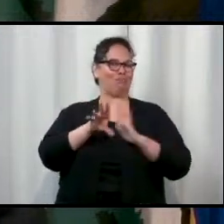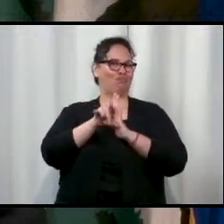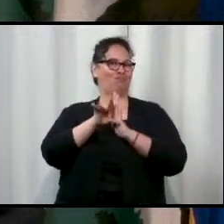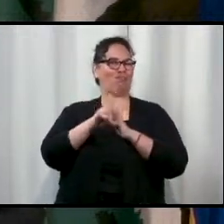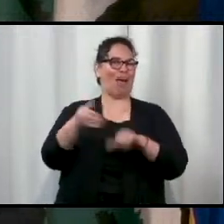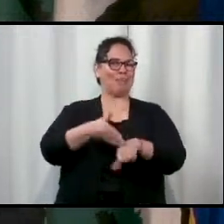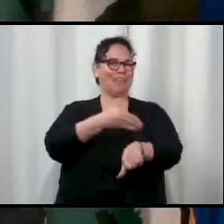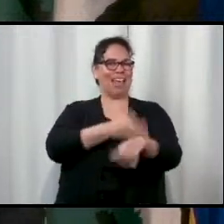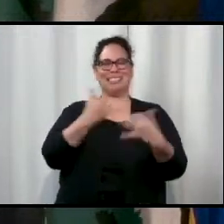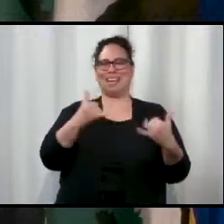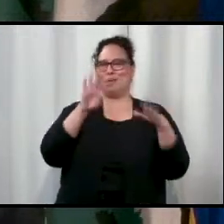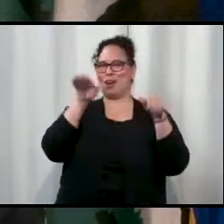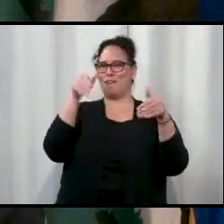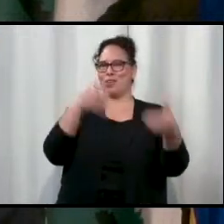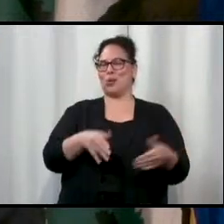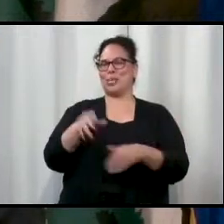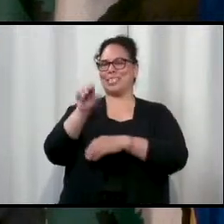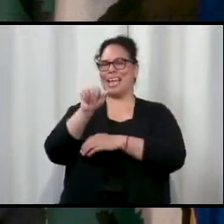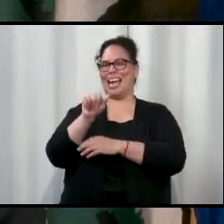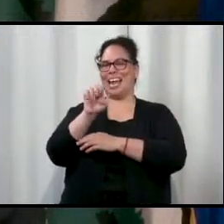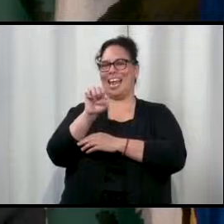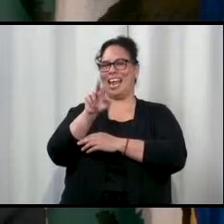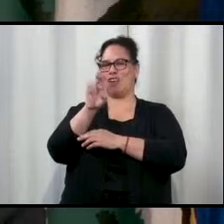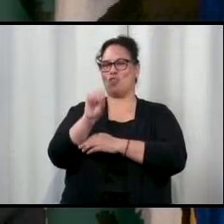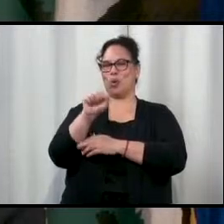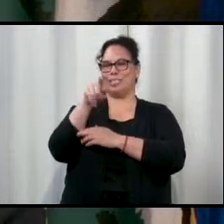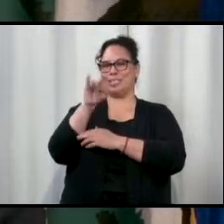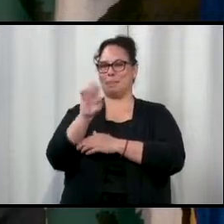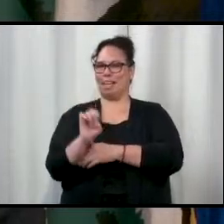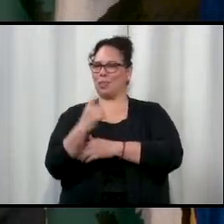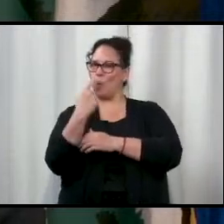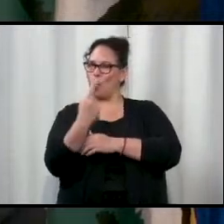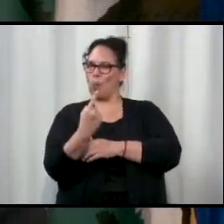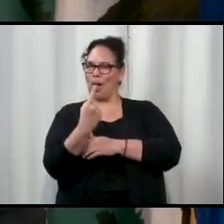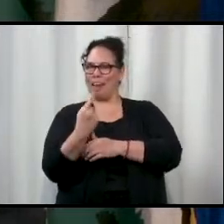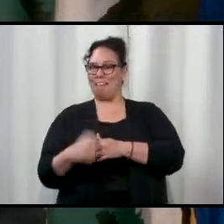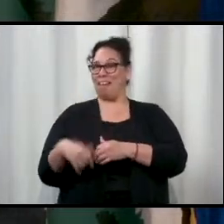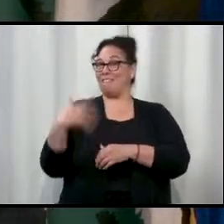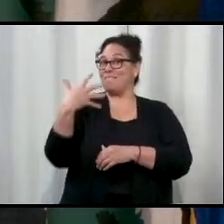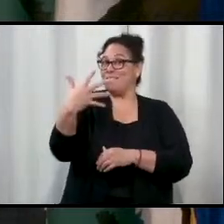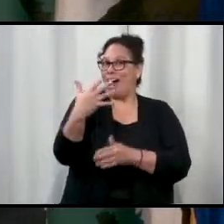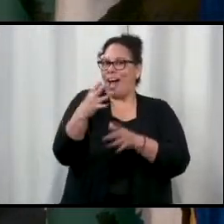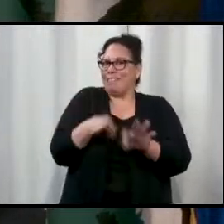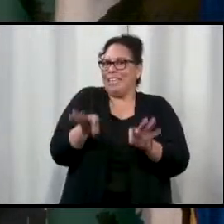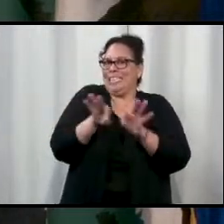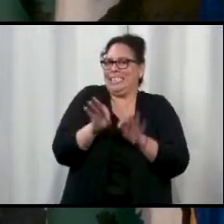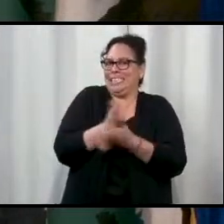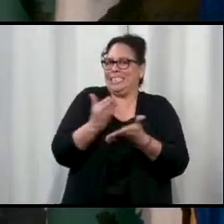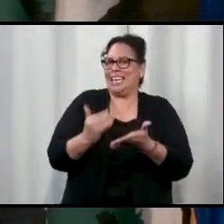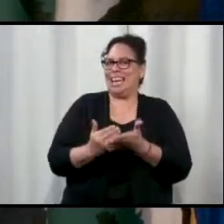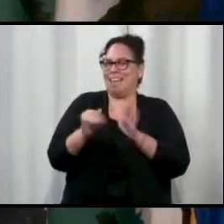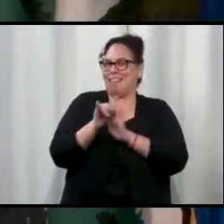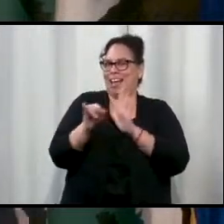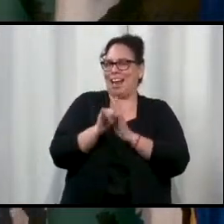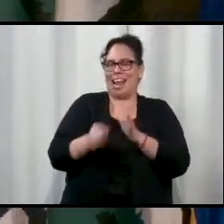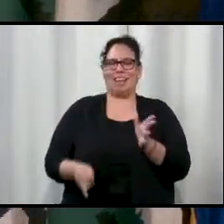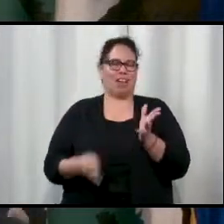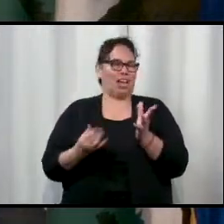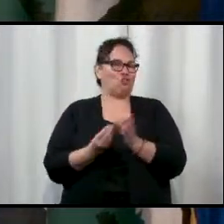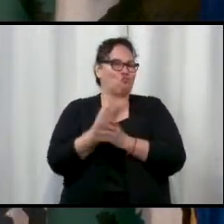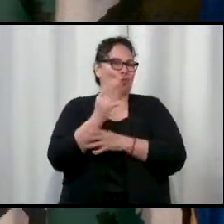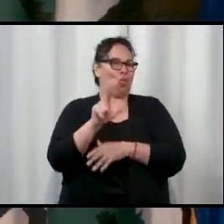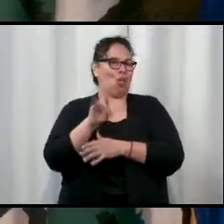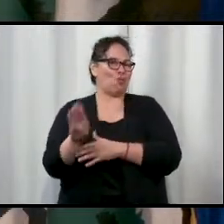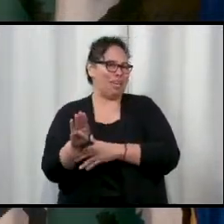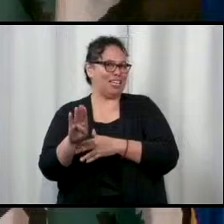will focus on the aerospace and aviation sector, one of the 5 key sectors identified in the Grow Long Beach initiative. Our city